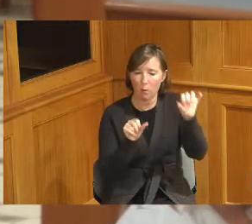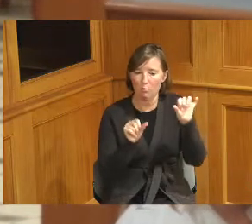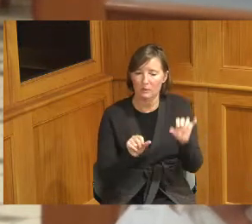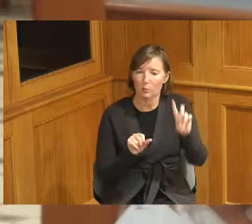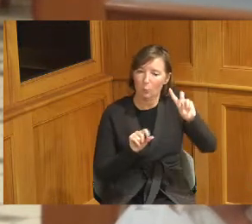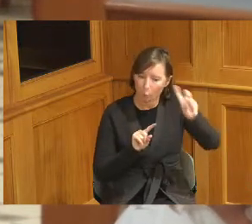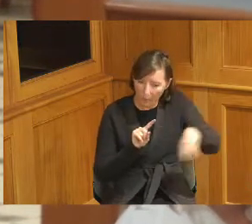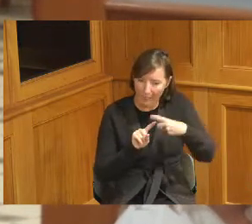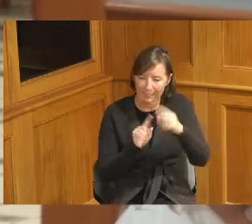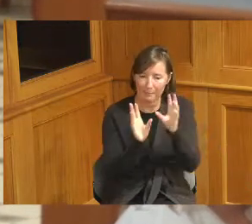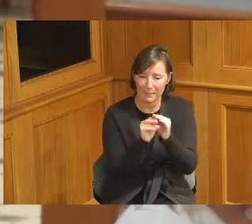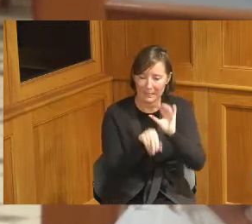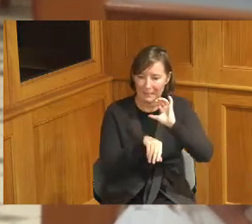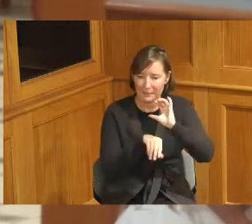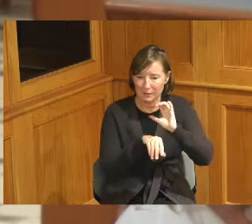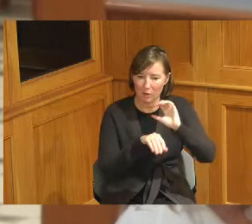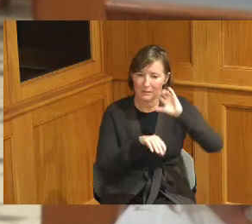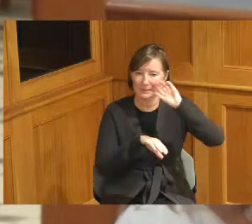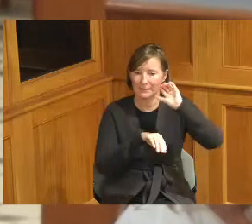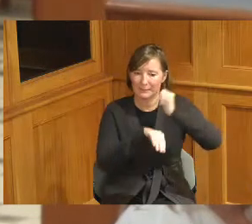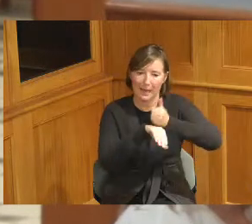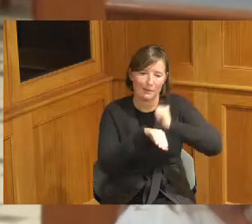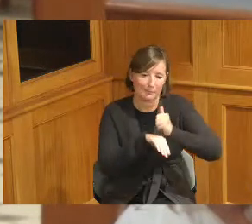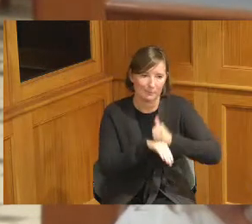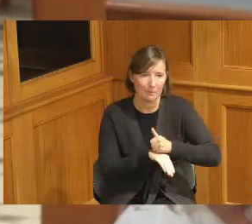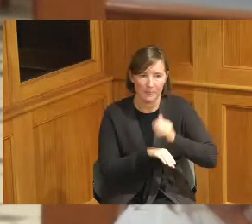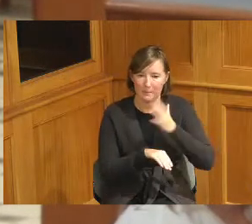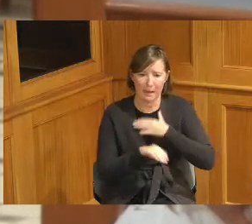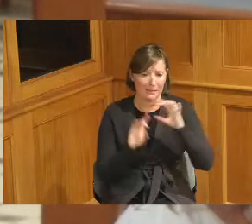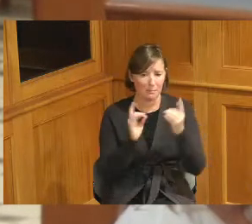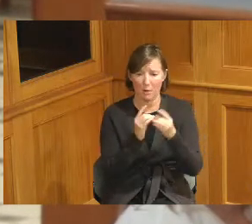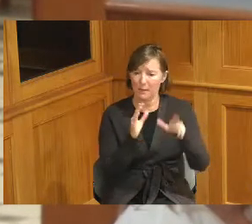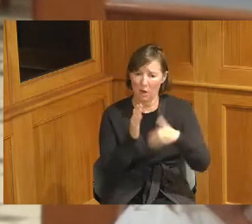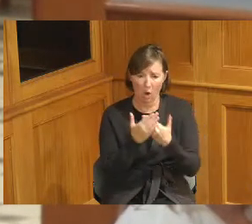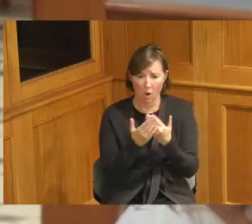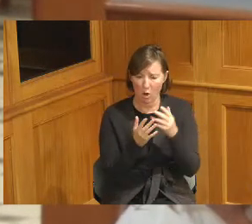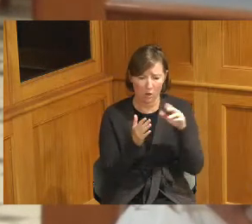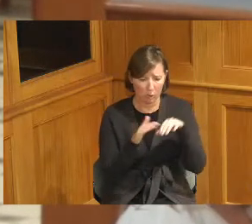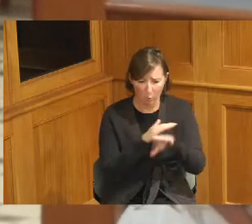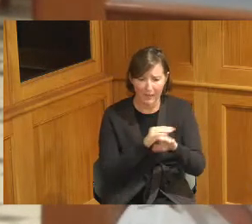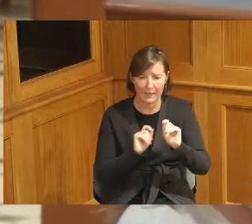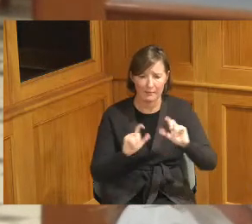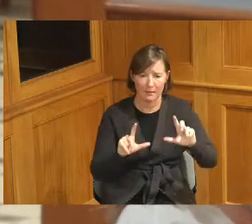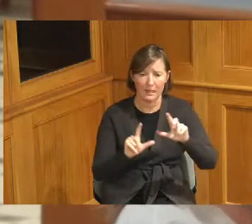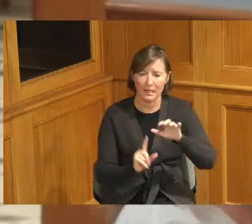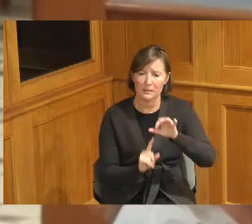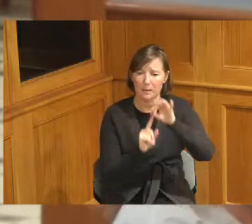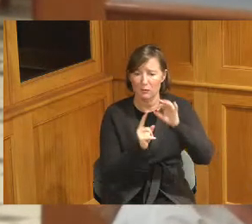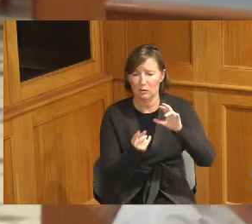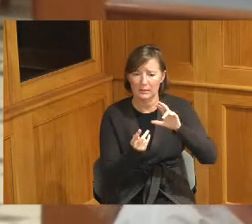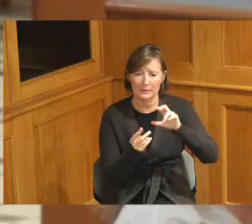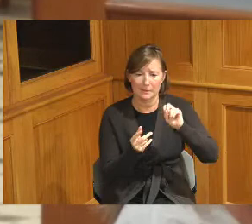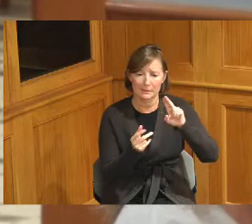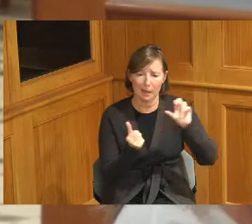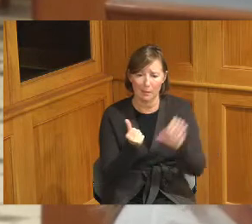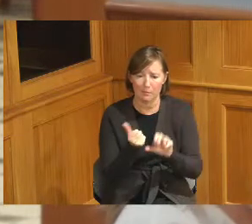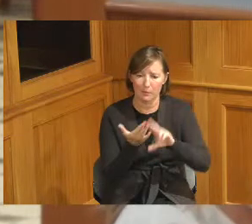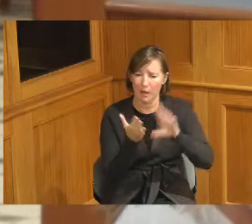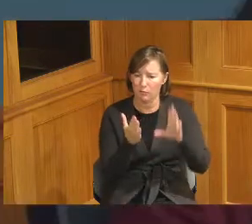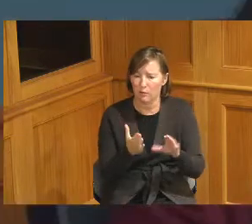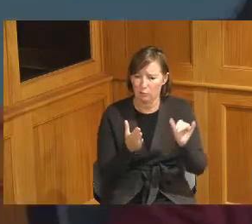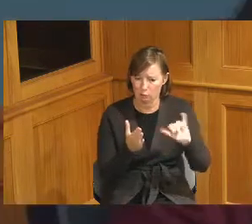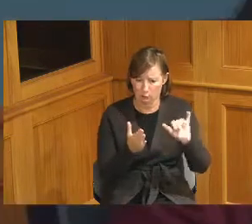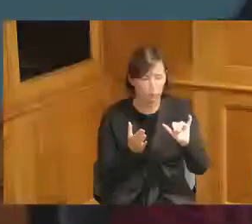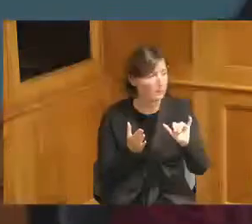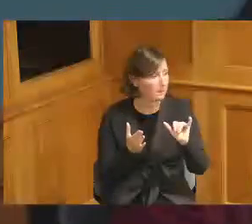we need to, my department, everybody needs to do a better job, especially getting the subcontractors to the pre-bid meetings. And it's gotten, in